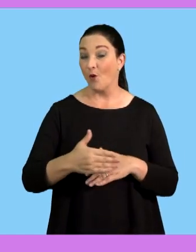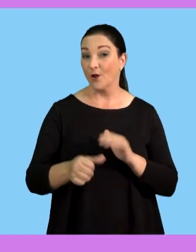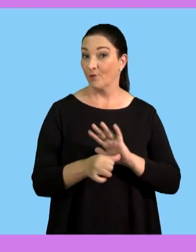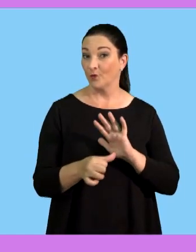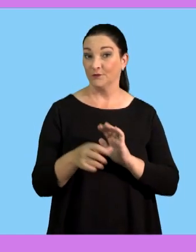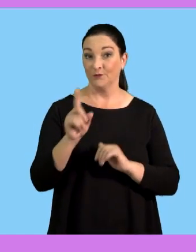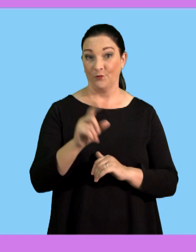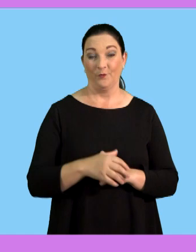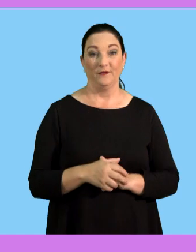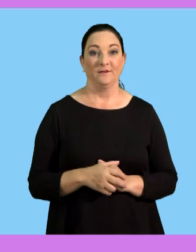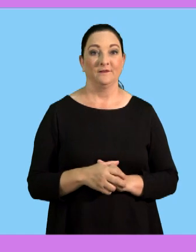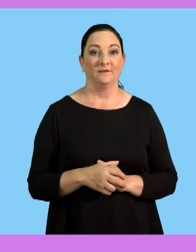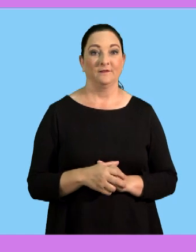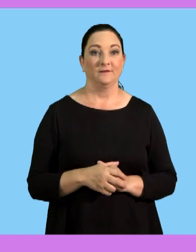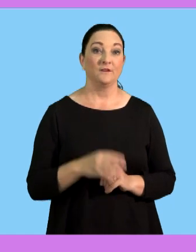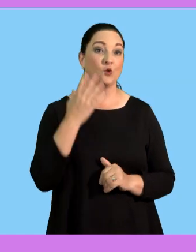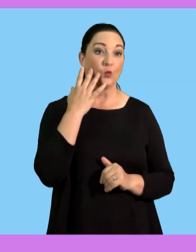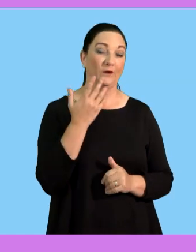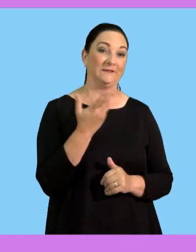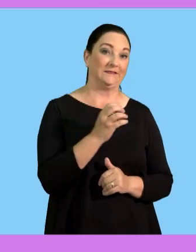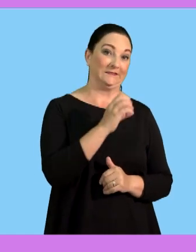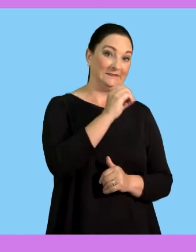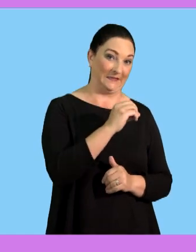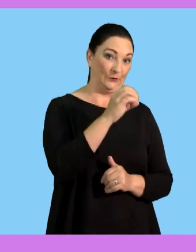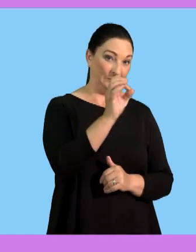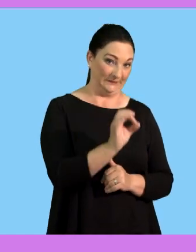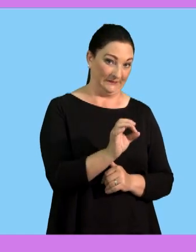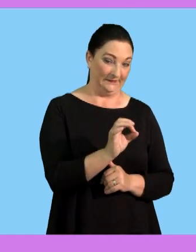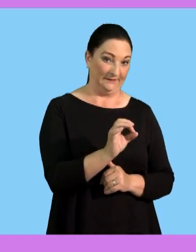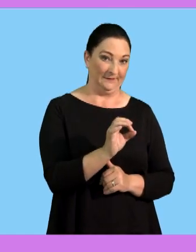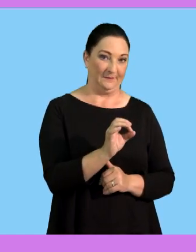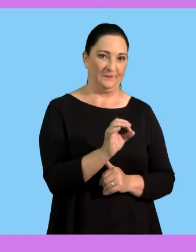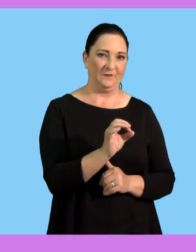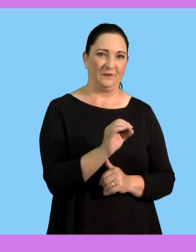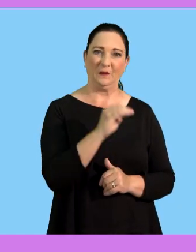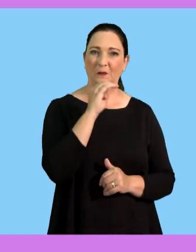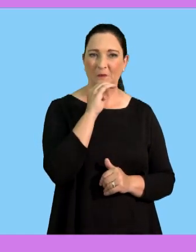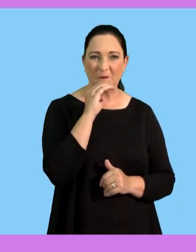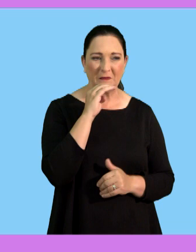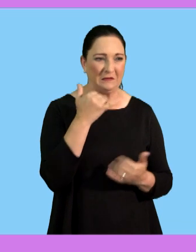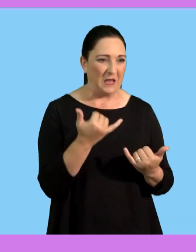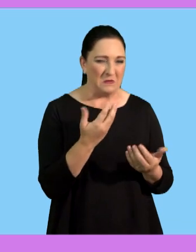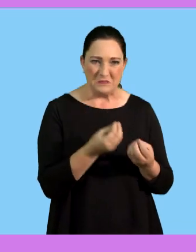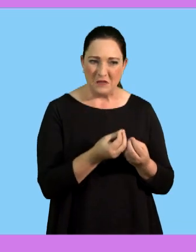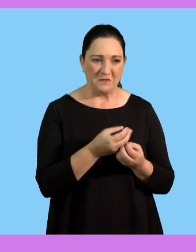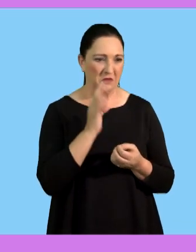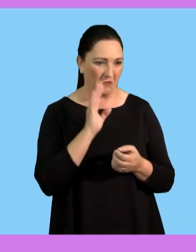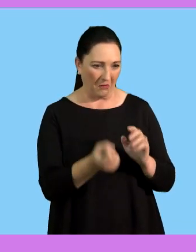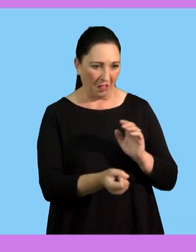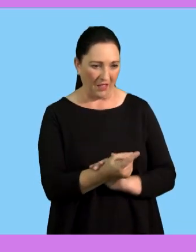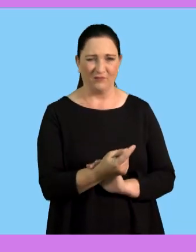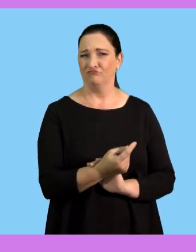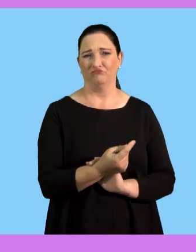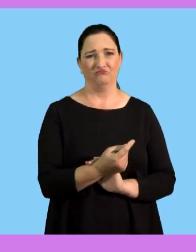here? Okay, when I'm at 0%, it simply means that the chances of something